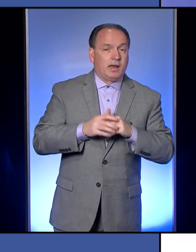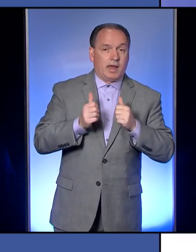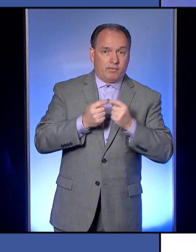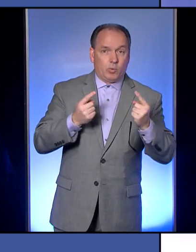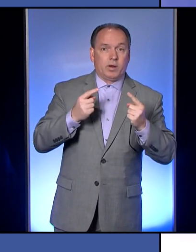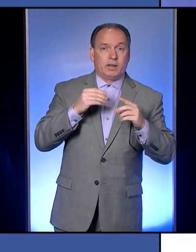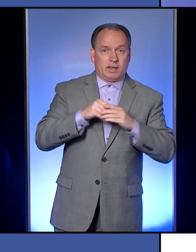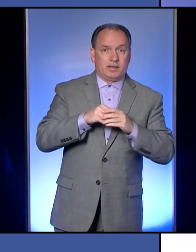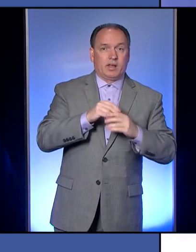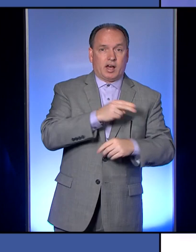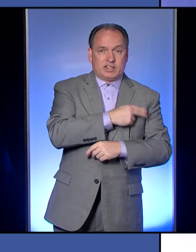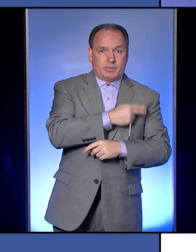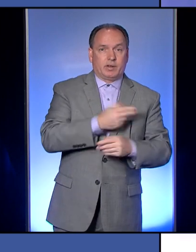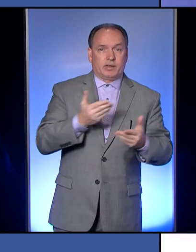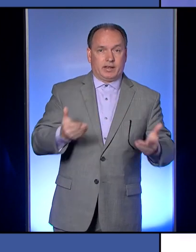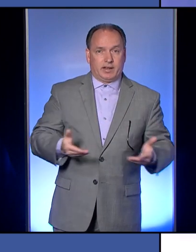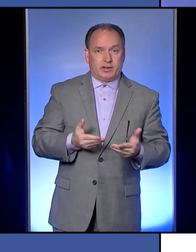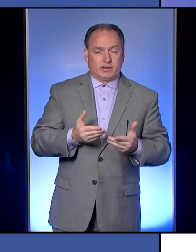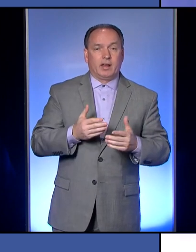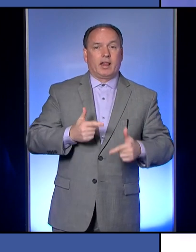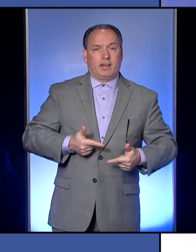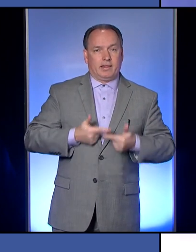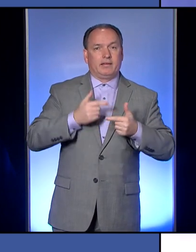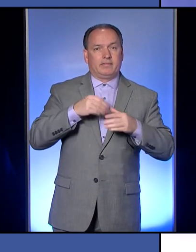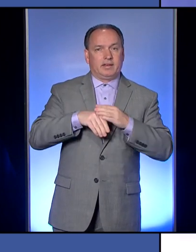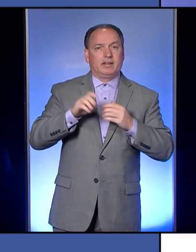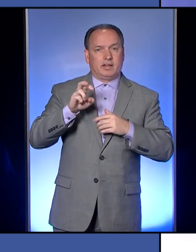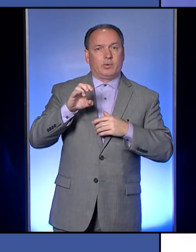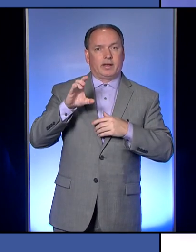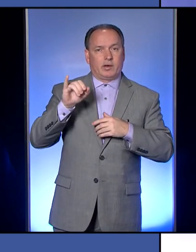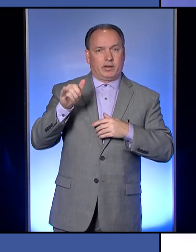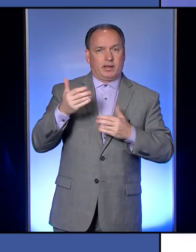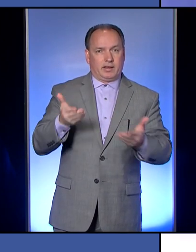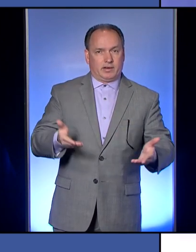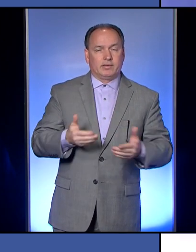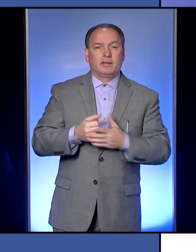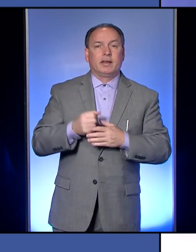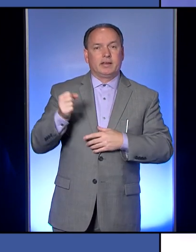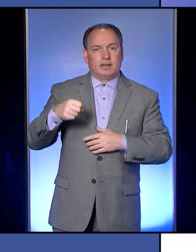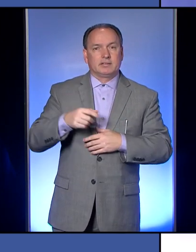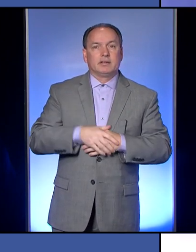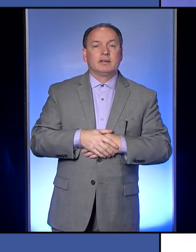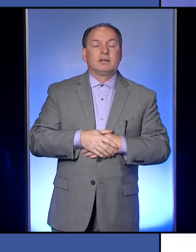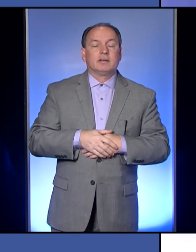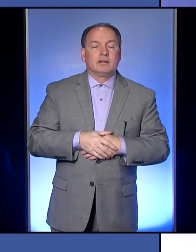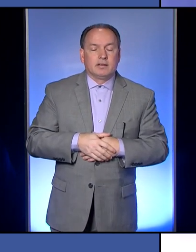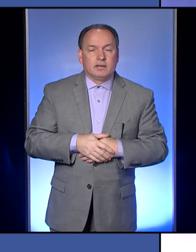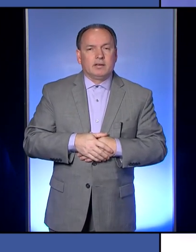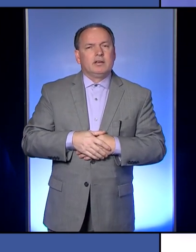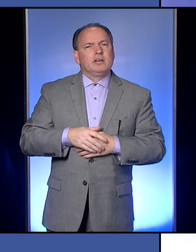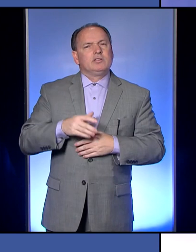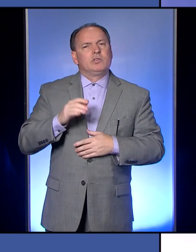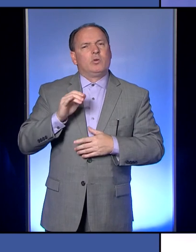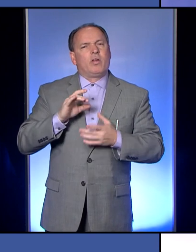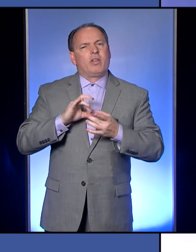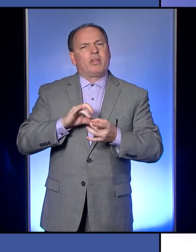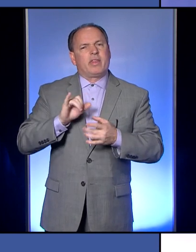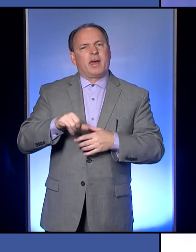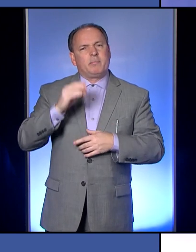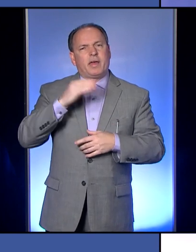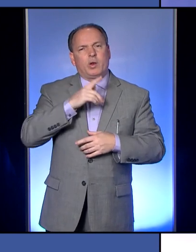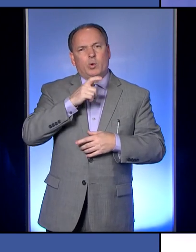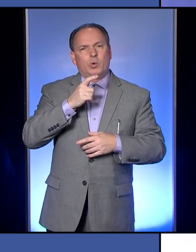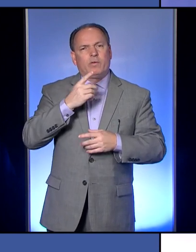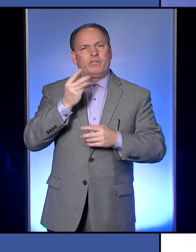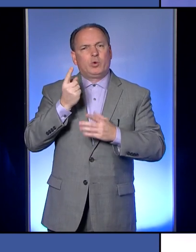hospitalized here are Erie County residents that we're caring for. And then what about the gentleman a few weeks back who was transported